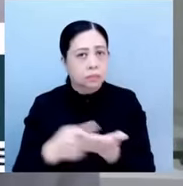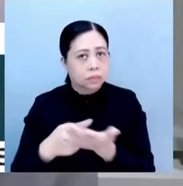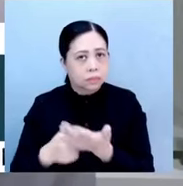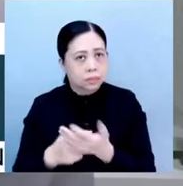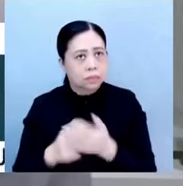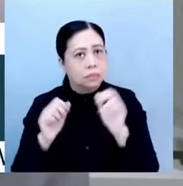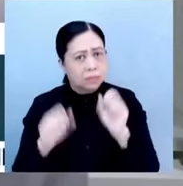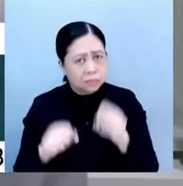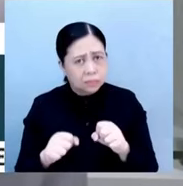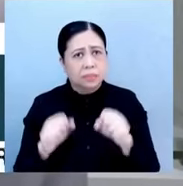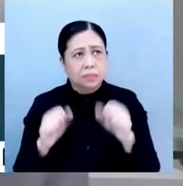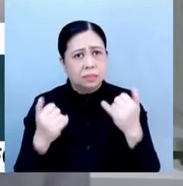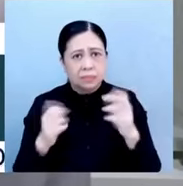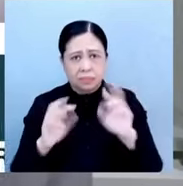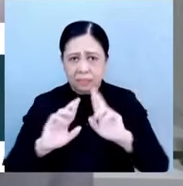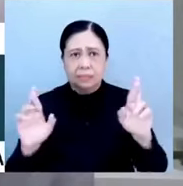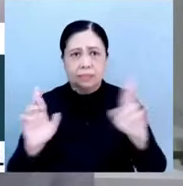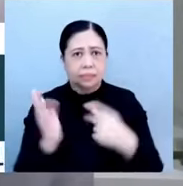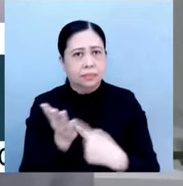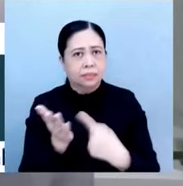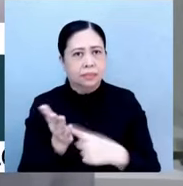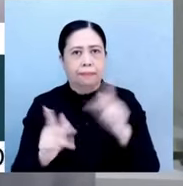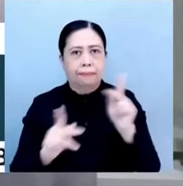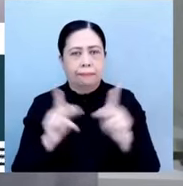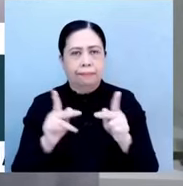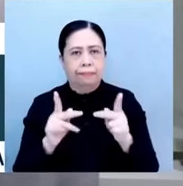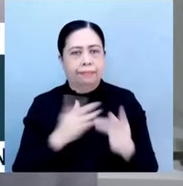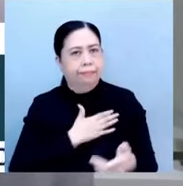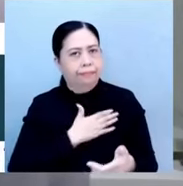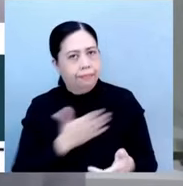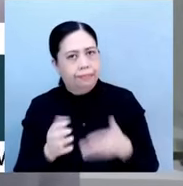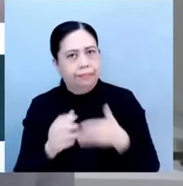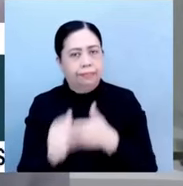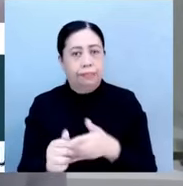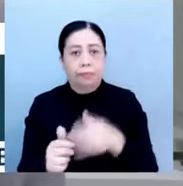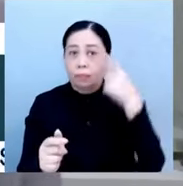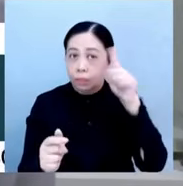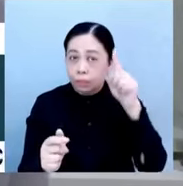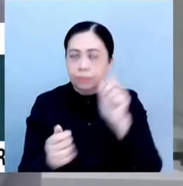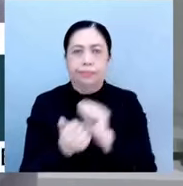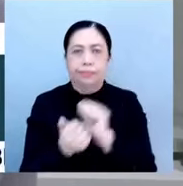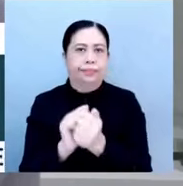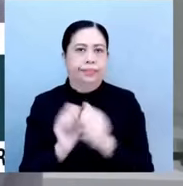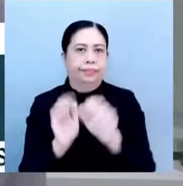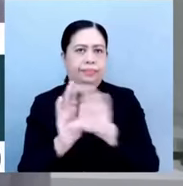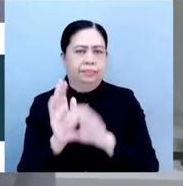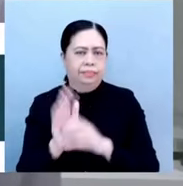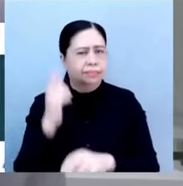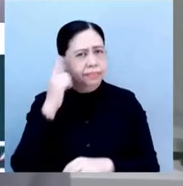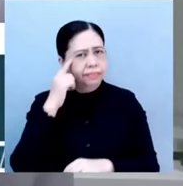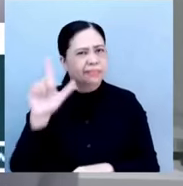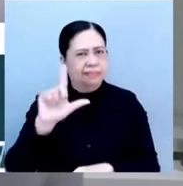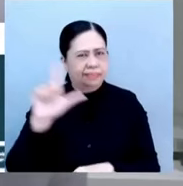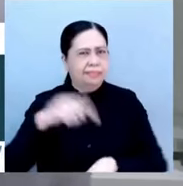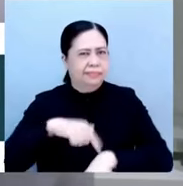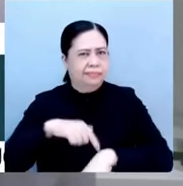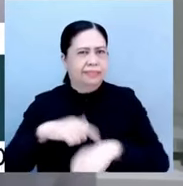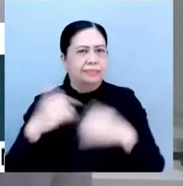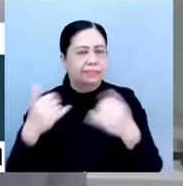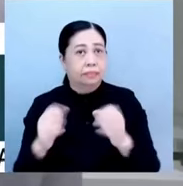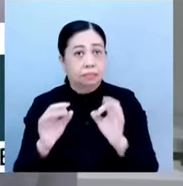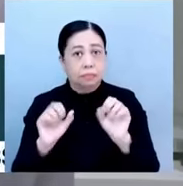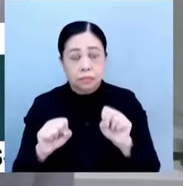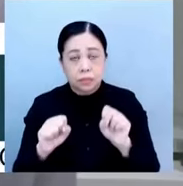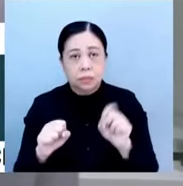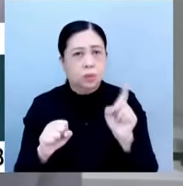natin pag-usapan yung People's Initiative to amend the Constitution? Panahon na ba? At kung pwede na, ano